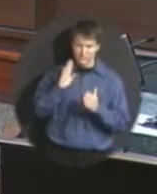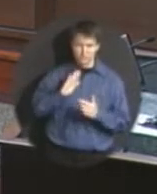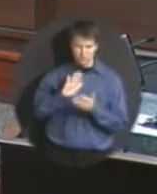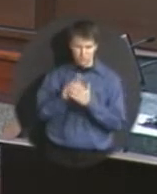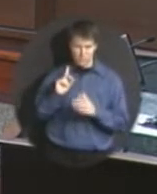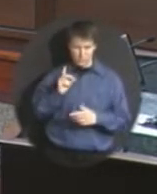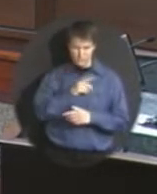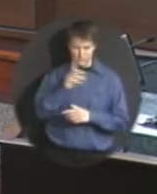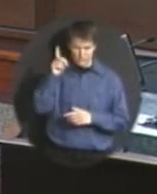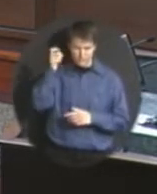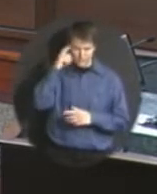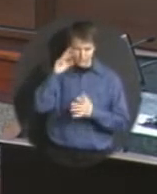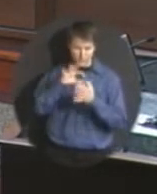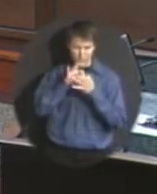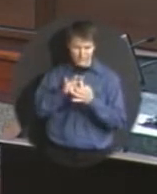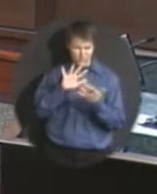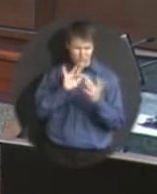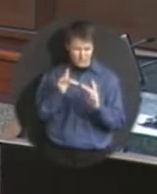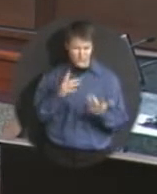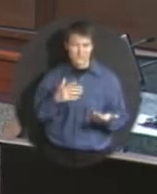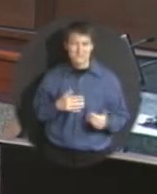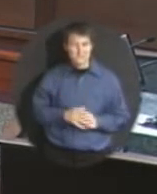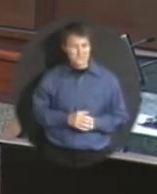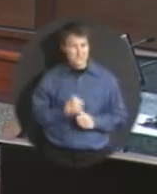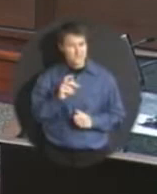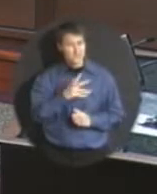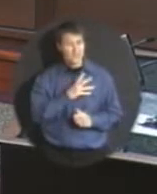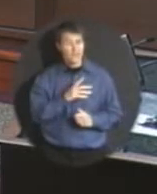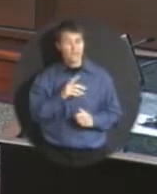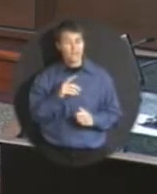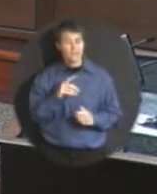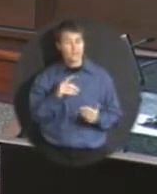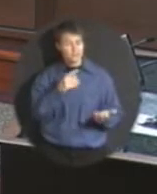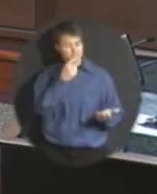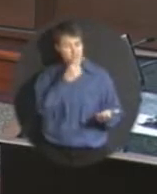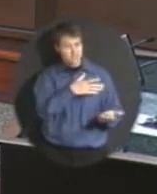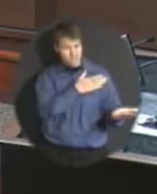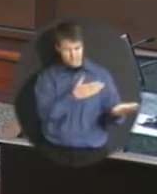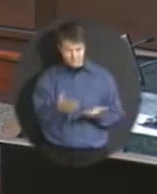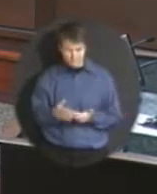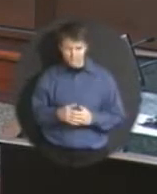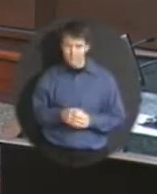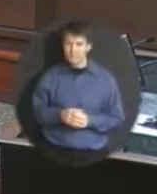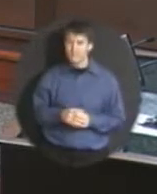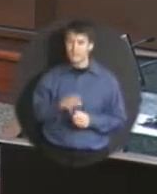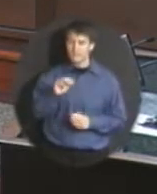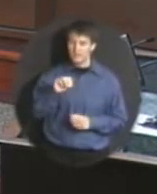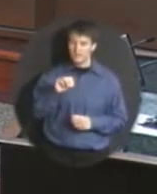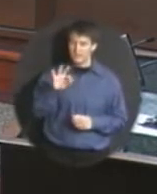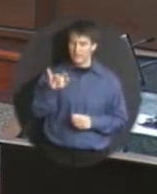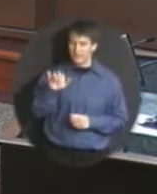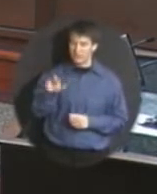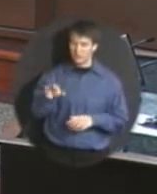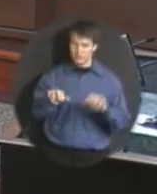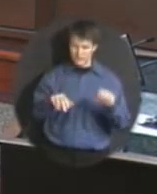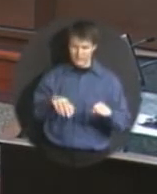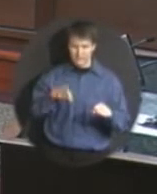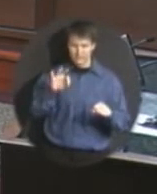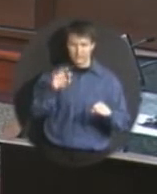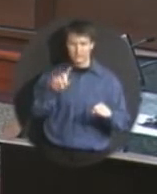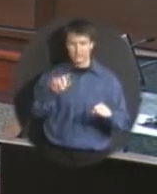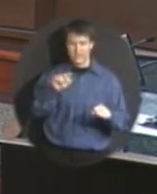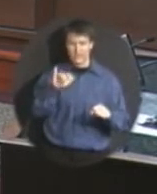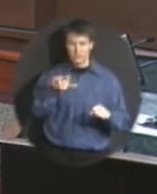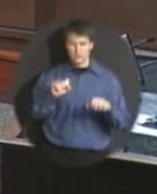All right, Ms. Hibbs, we have a motion by Mr. Parker and a second by Ms. Felter. Would you call the roll, please? Mrs. Felter? Yes. Dr.